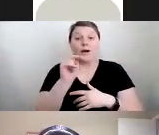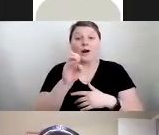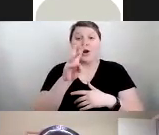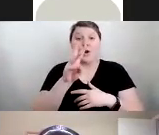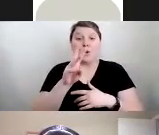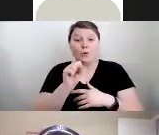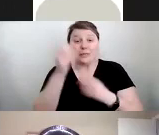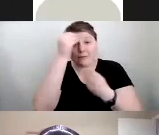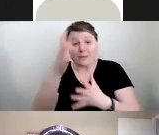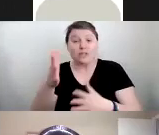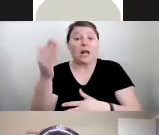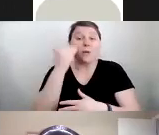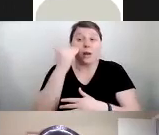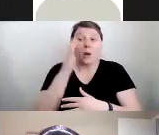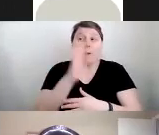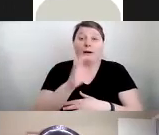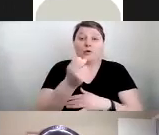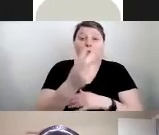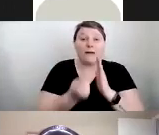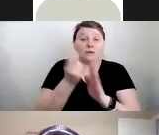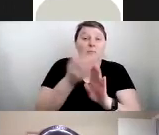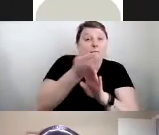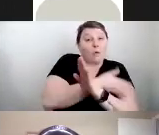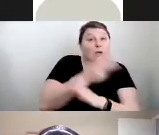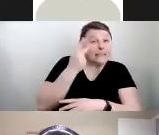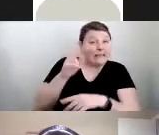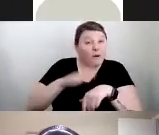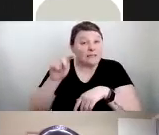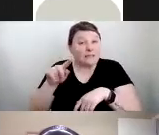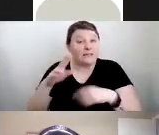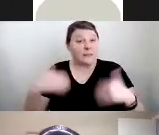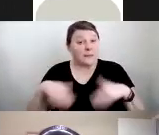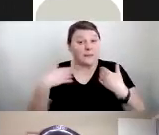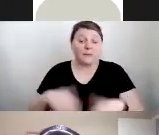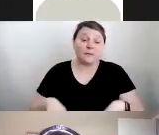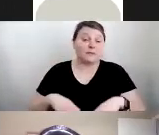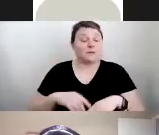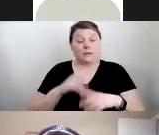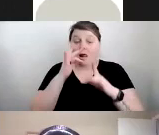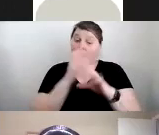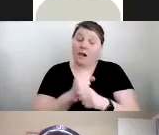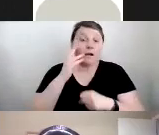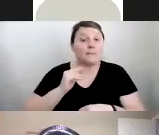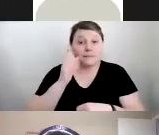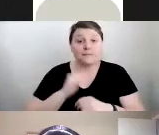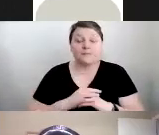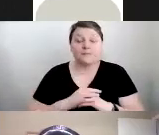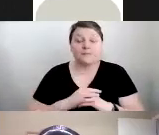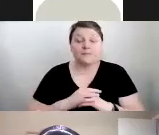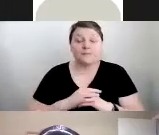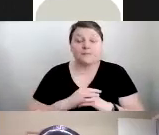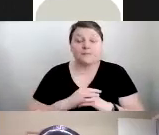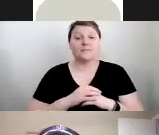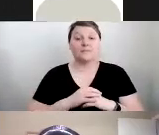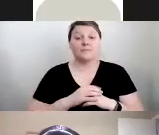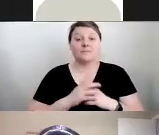before they appeared on NBC or ABC. It was quite a fascinating experience. Unfortunately,